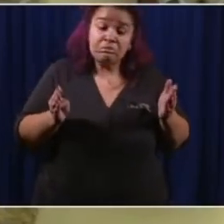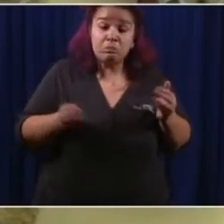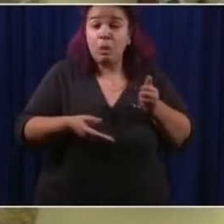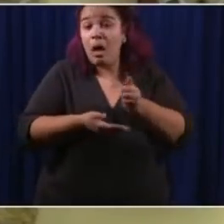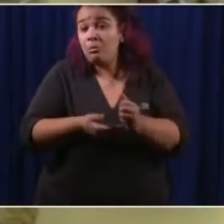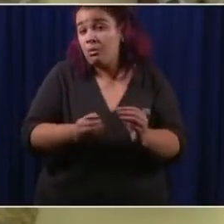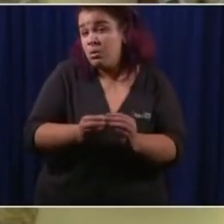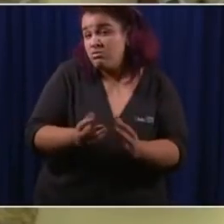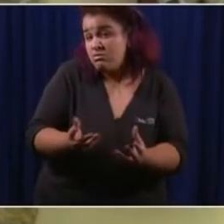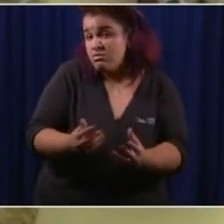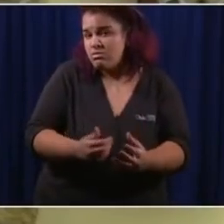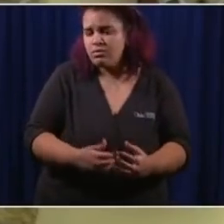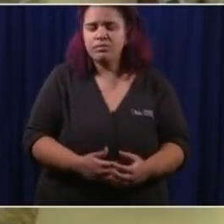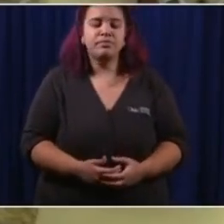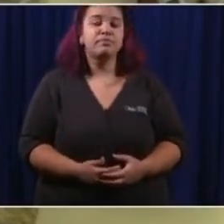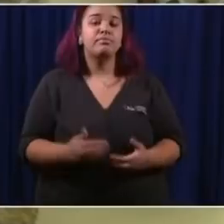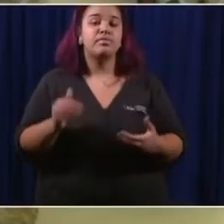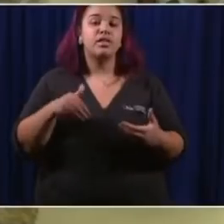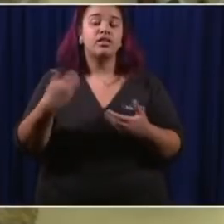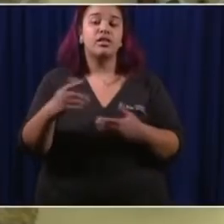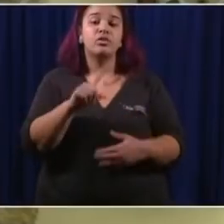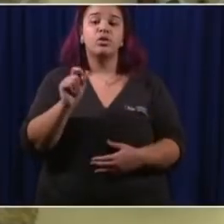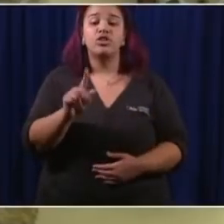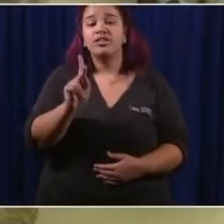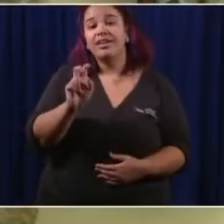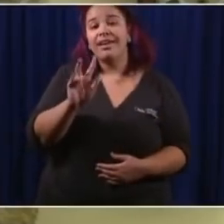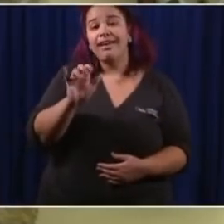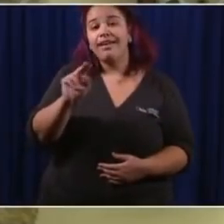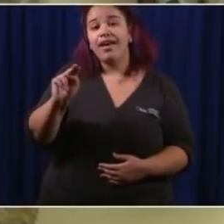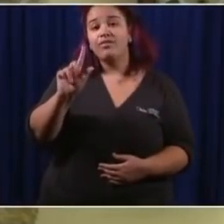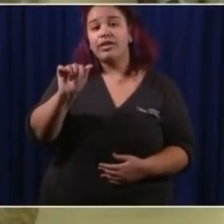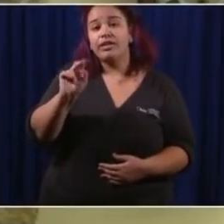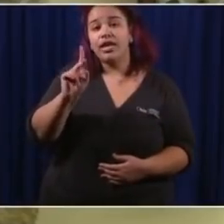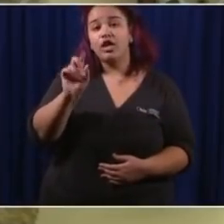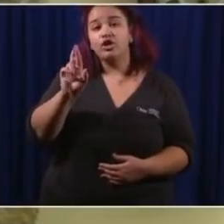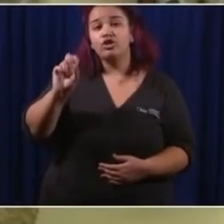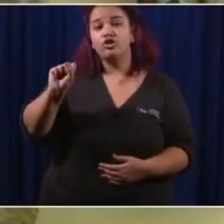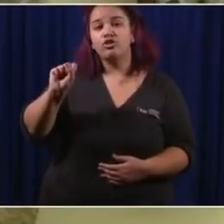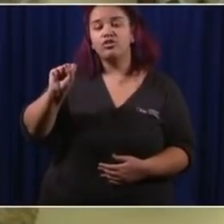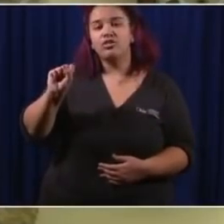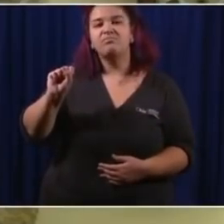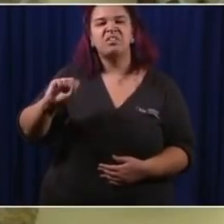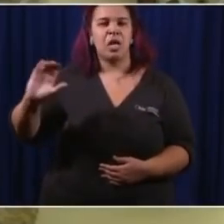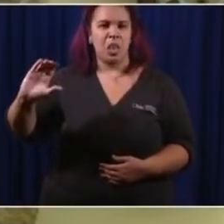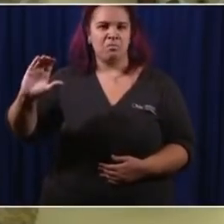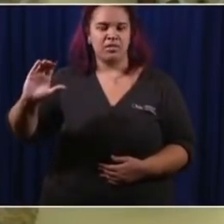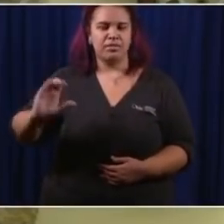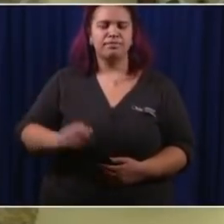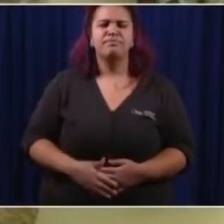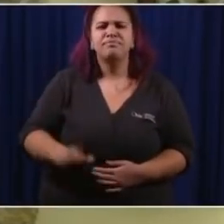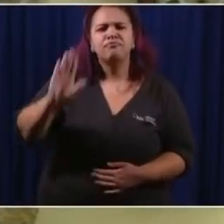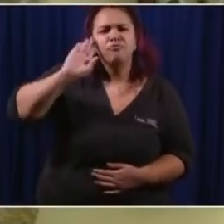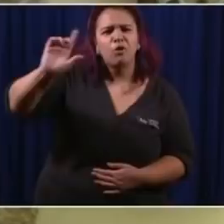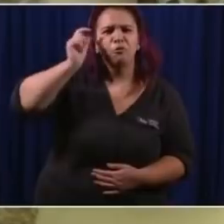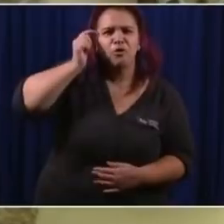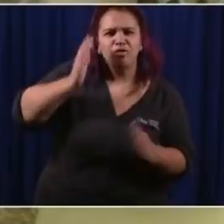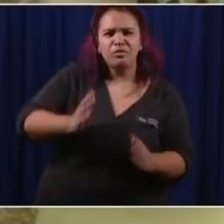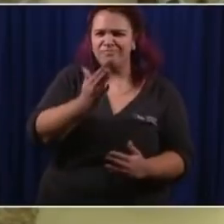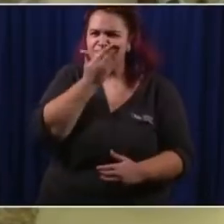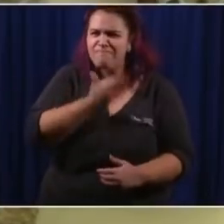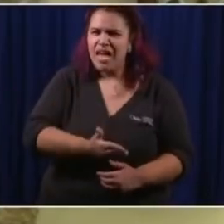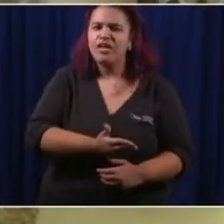Next question is from Kevin Landers at WBNS in Columbus. Well, Governor, thanks for taking my